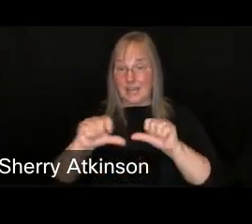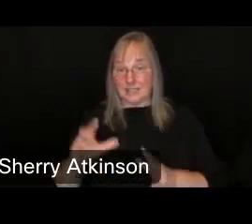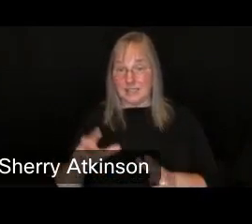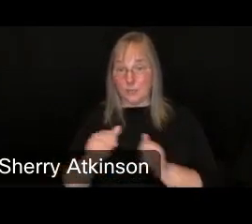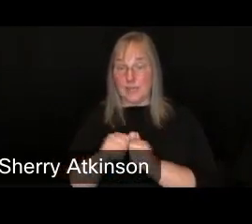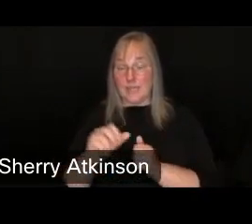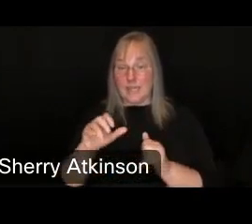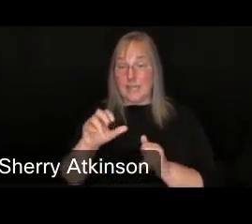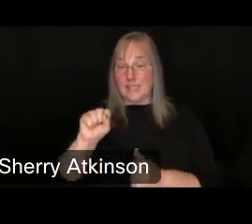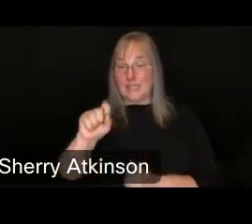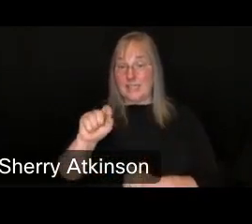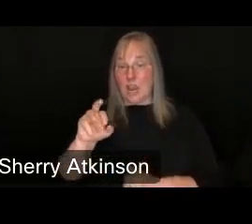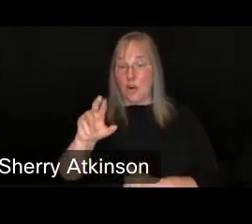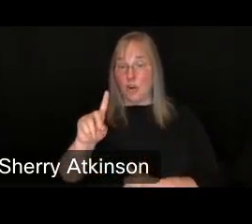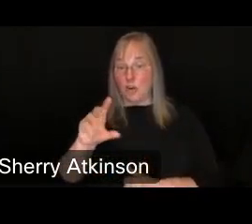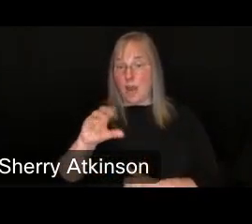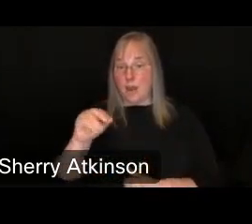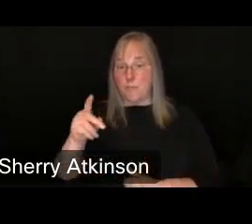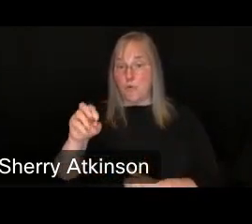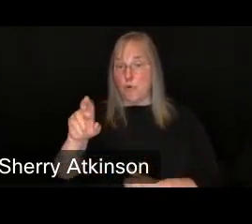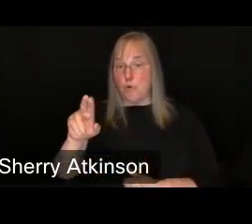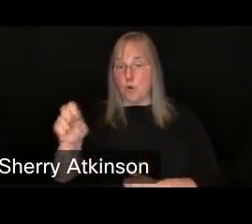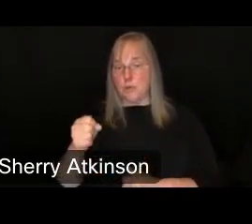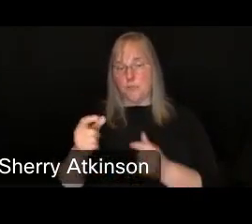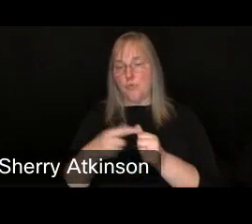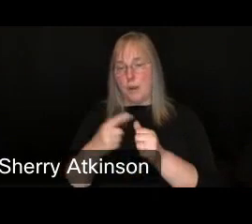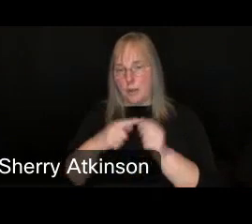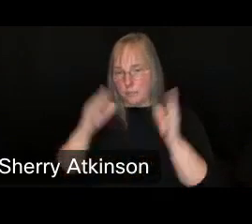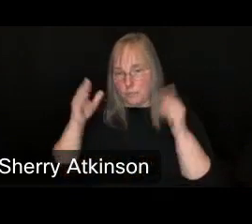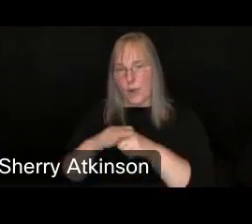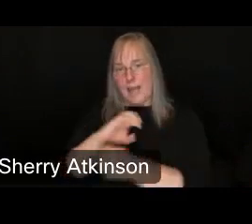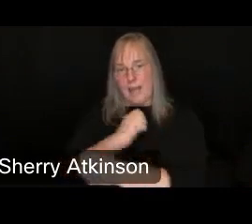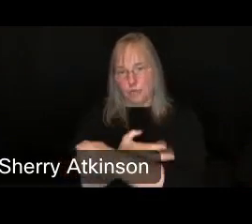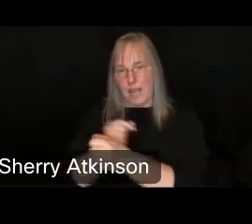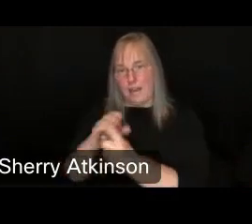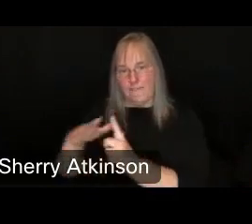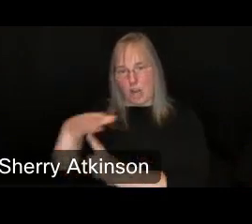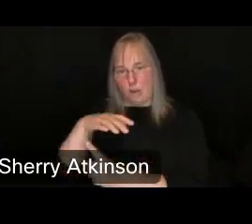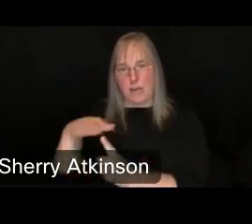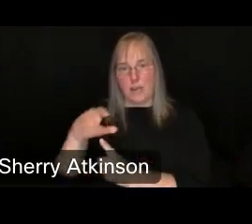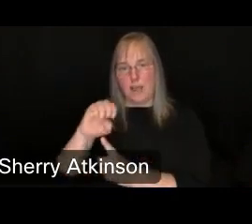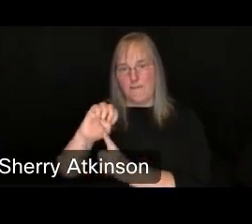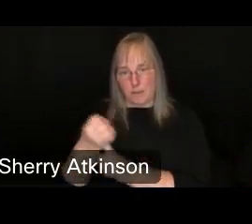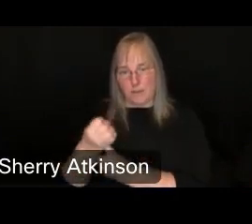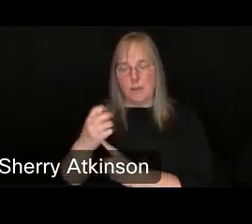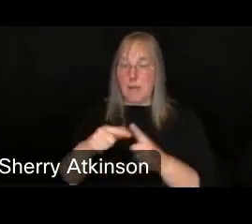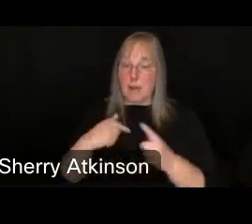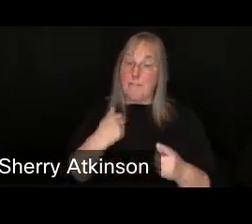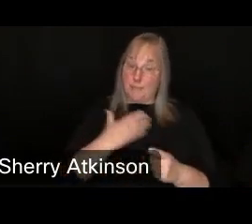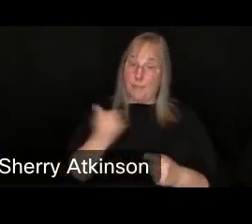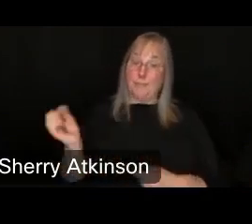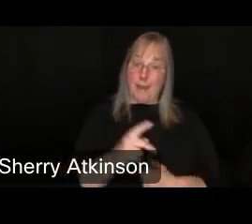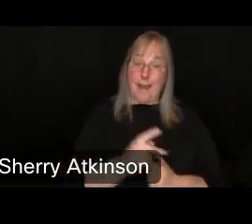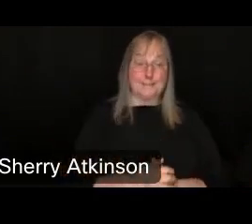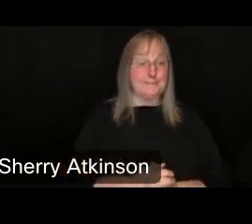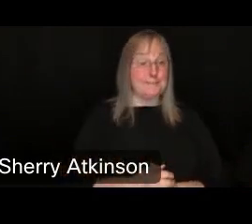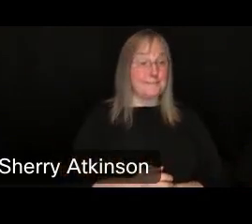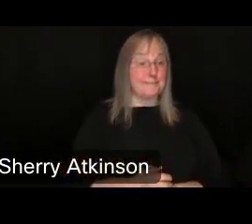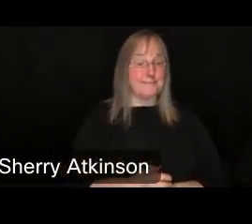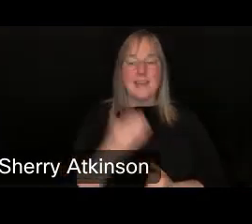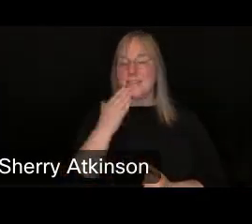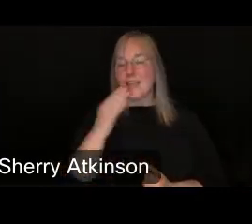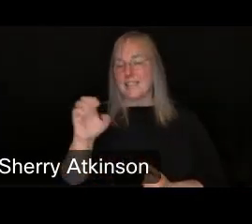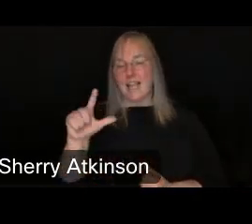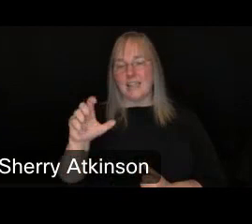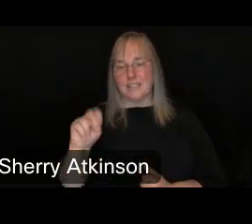Poor's, primarily in energy and environment. But I'm glad to be back. Thanks, Alan.